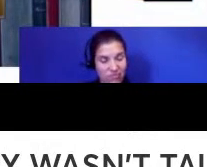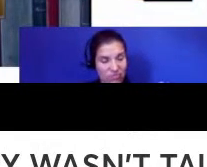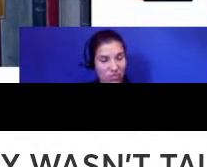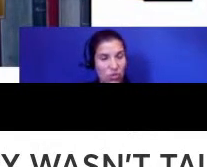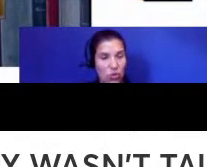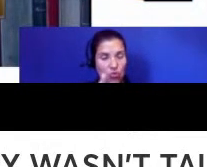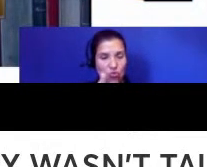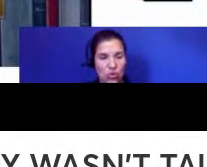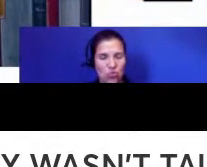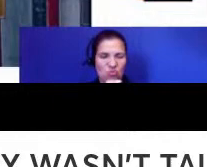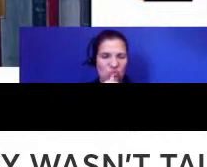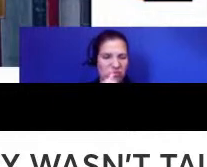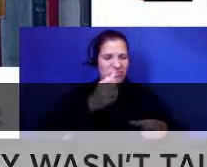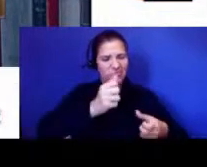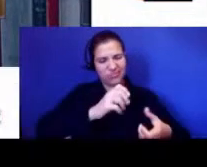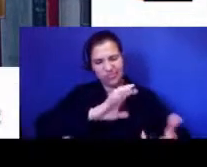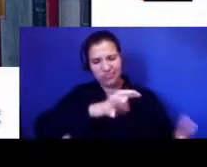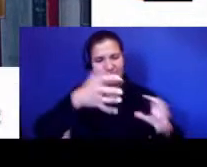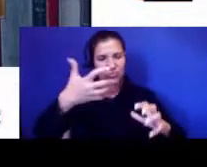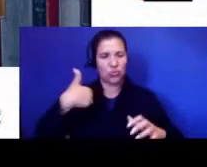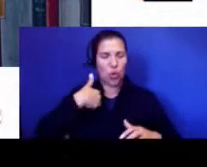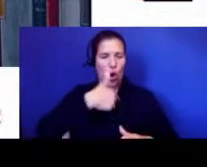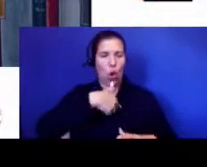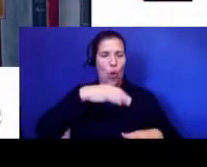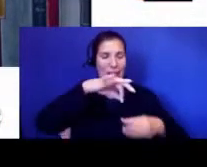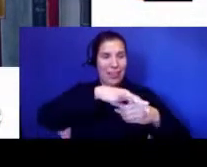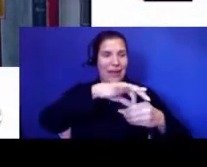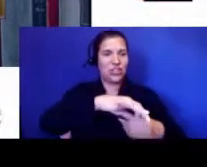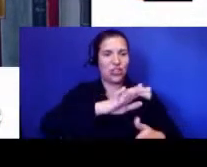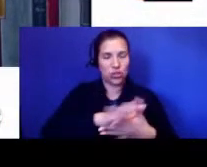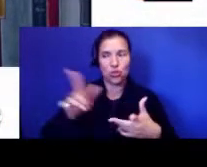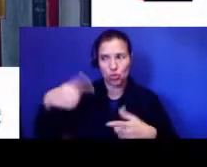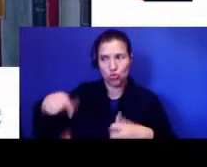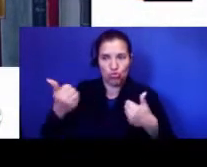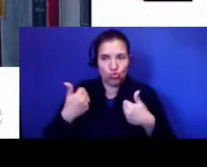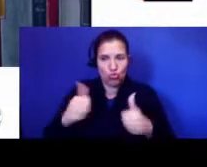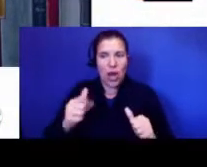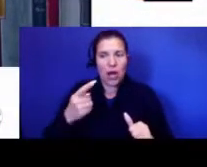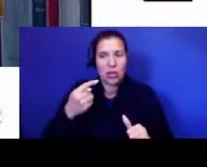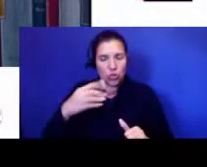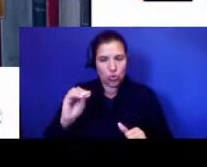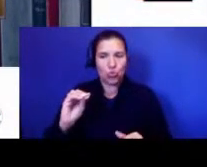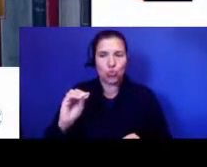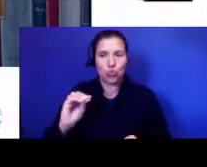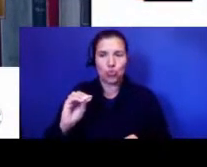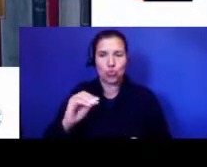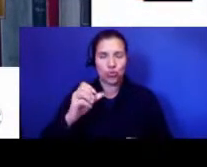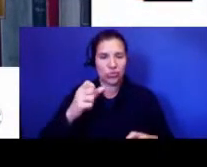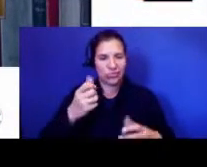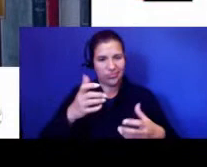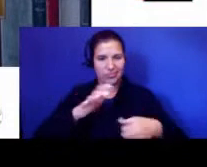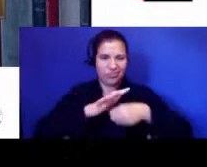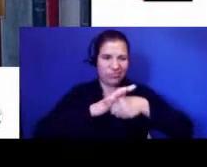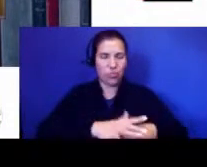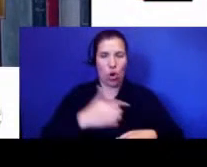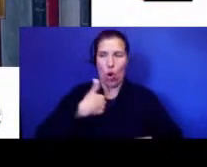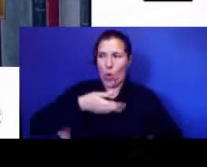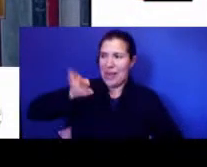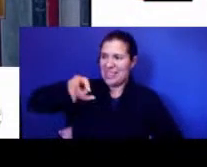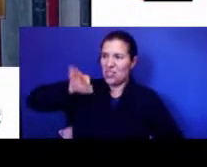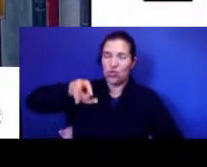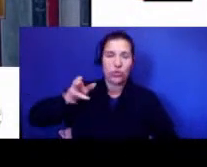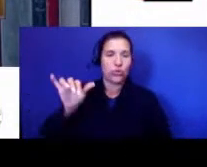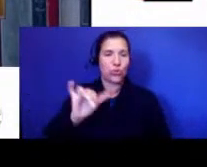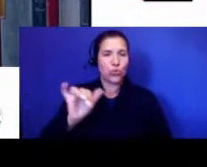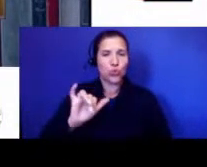rig our elections permanently are also attempting to gerrymander our history in order to undermine